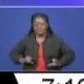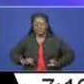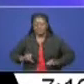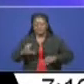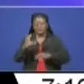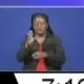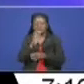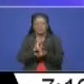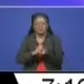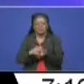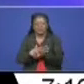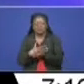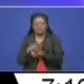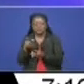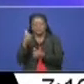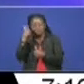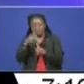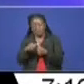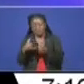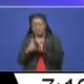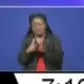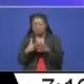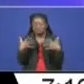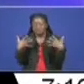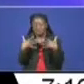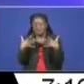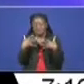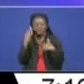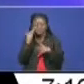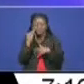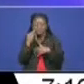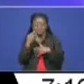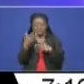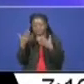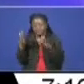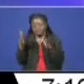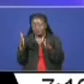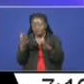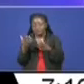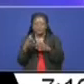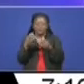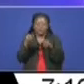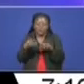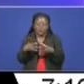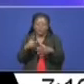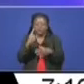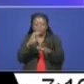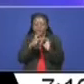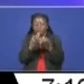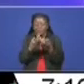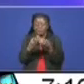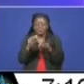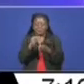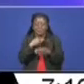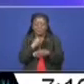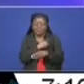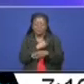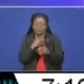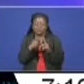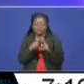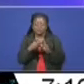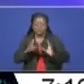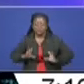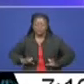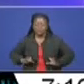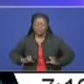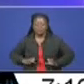already lost a loved one to cervical cancer and another to breast cancer. With the disease now in her past, Johnson reflects on